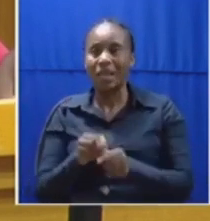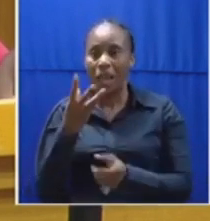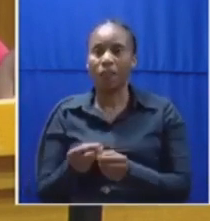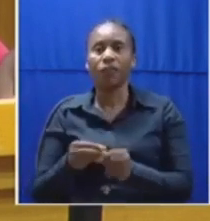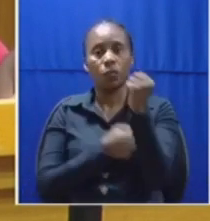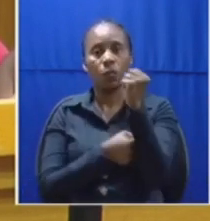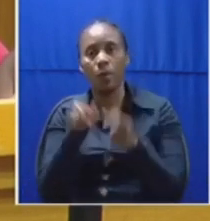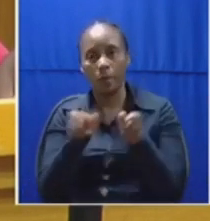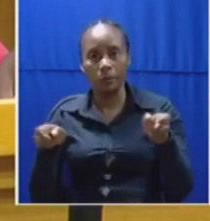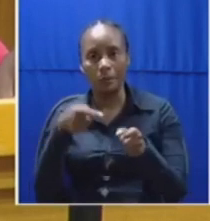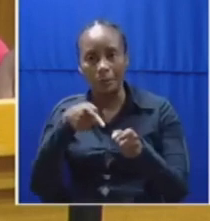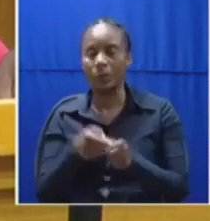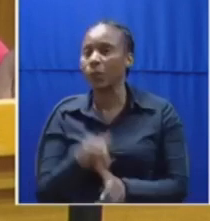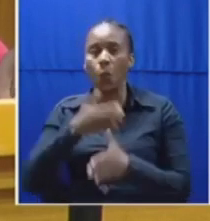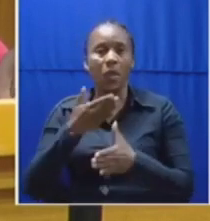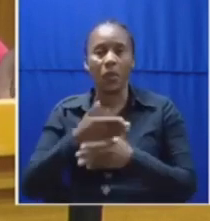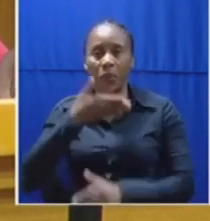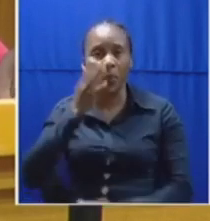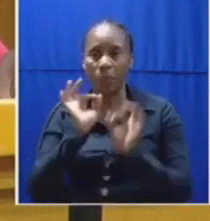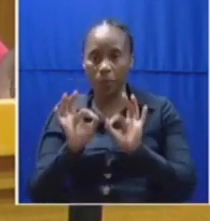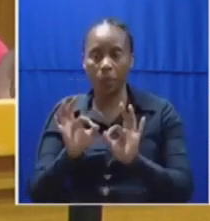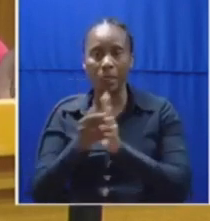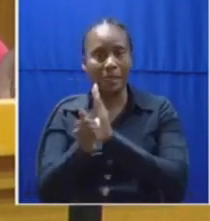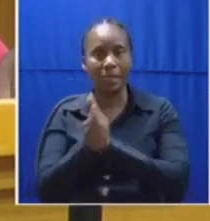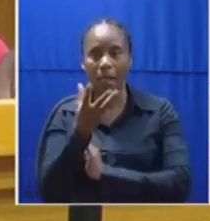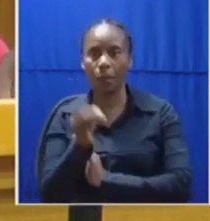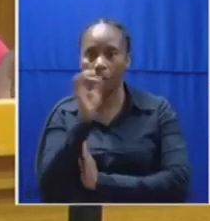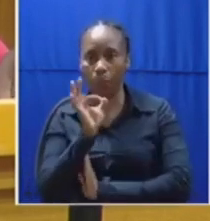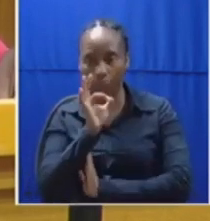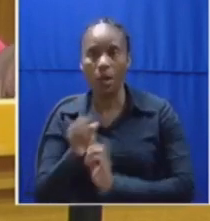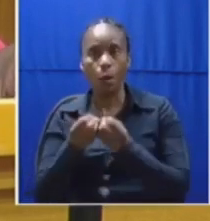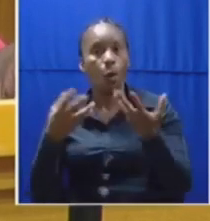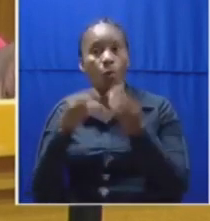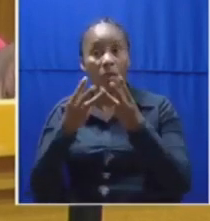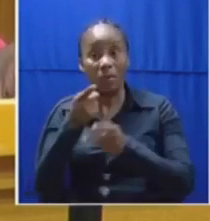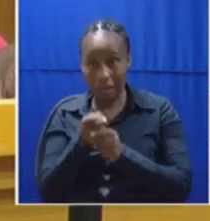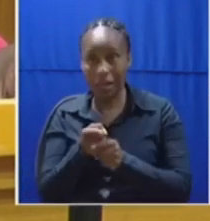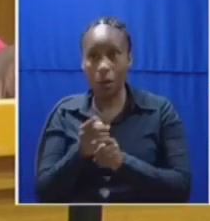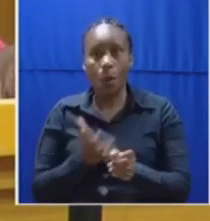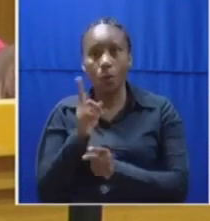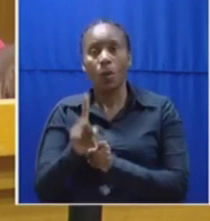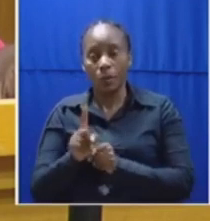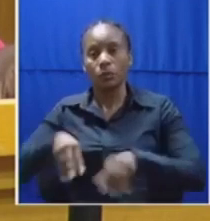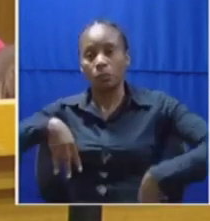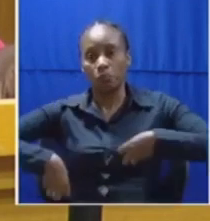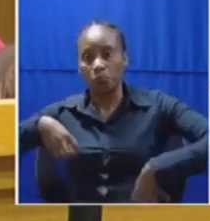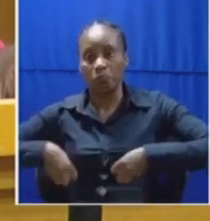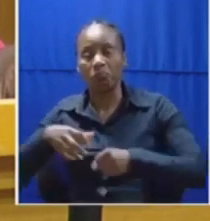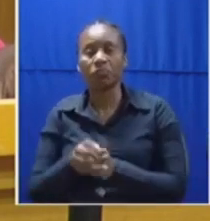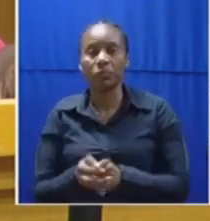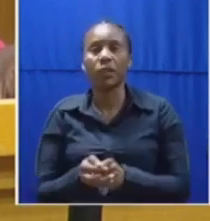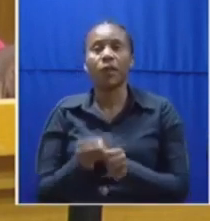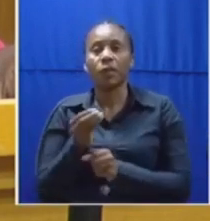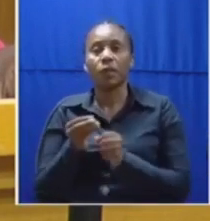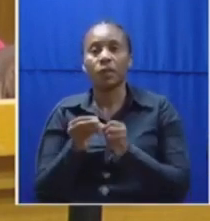have become havens for criminals whose sole intention is to loot the public resources. There are urgent reforms